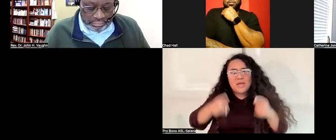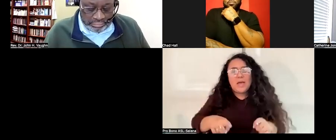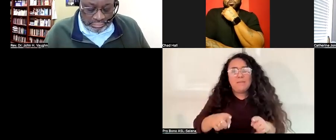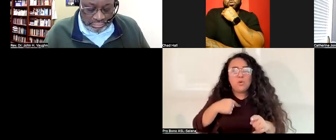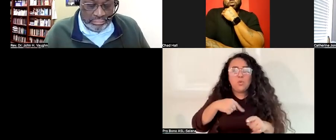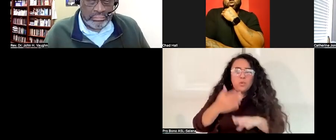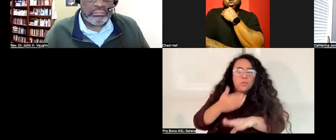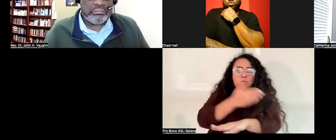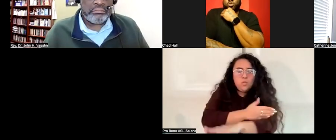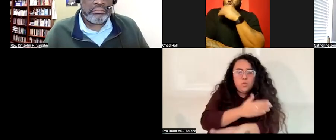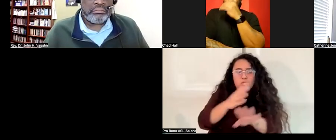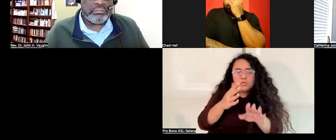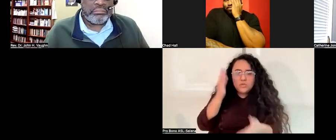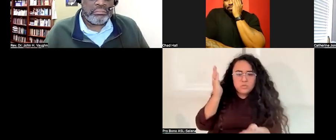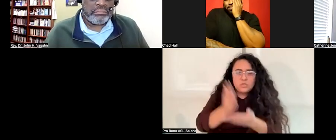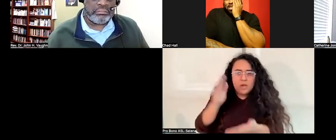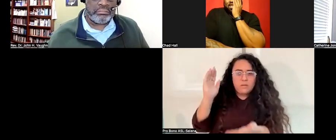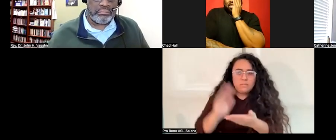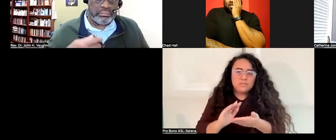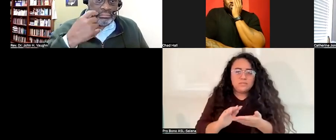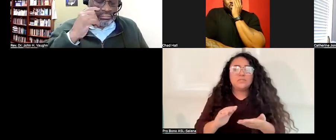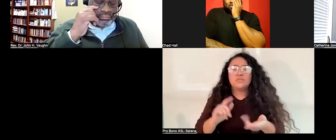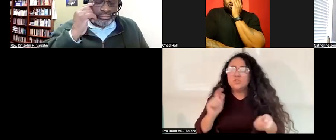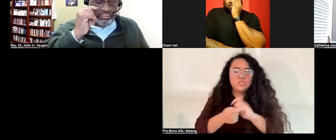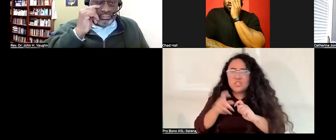put, to change that?